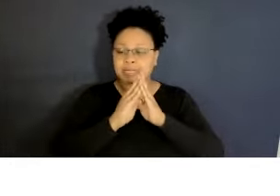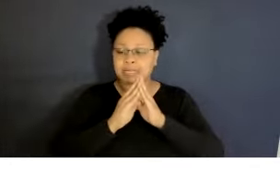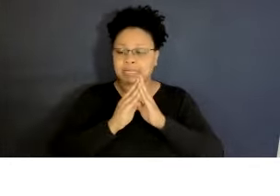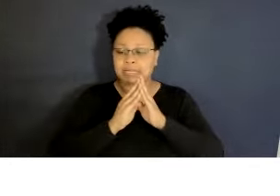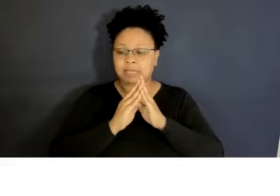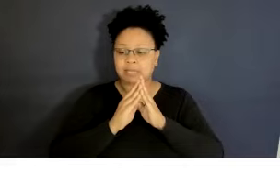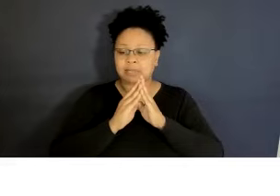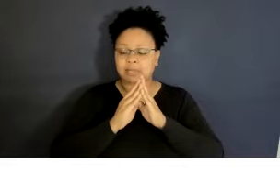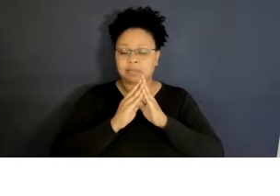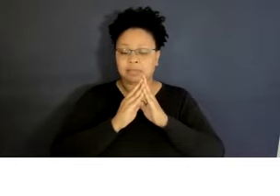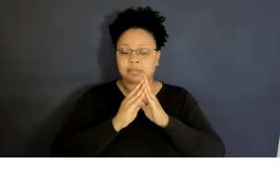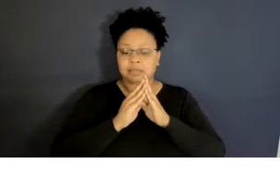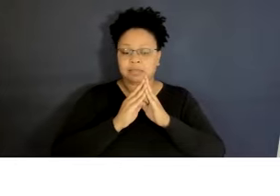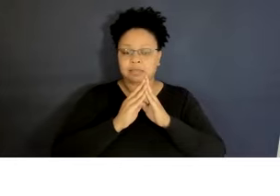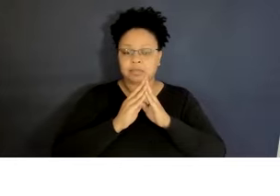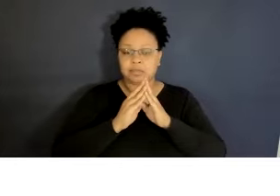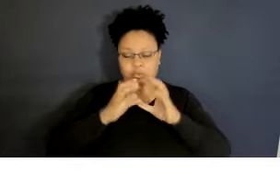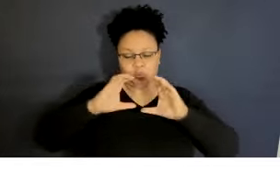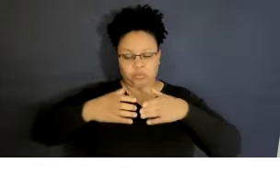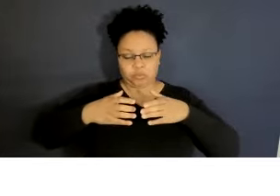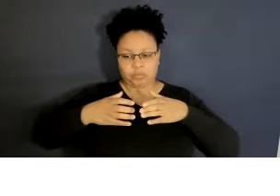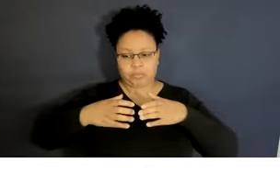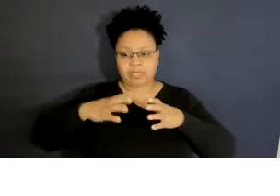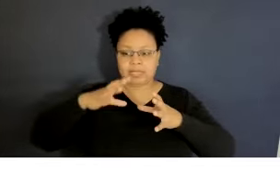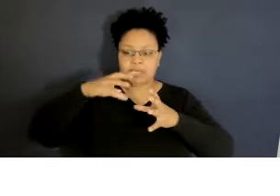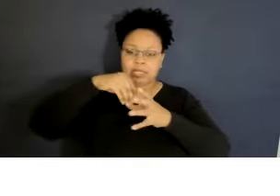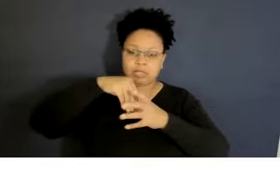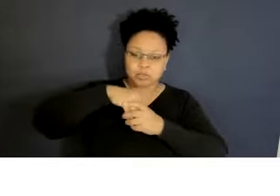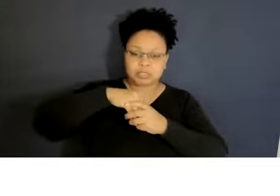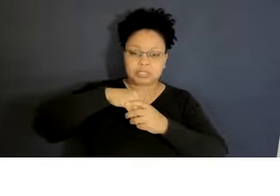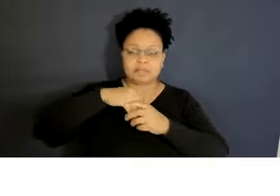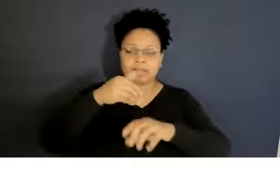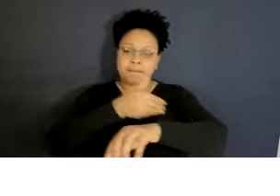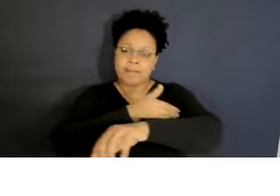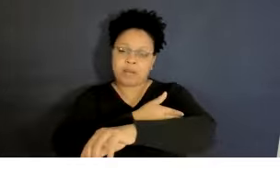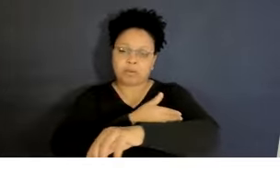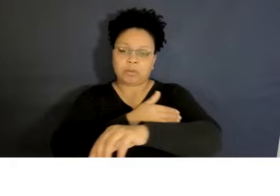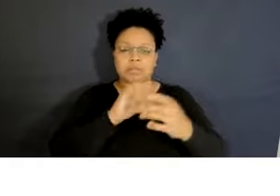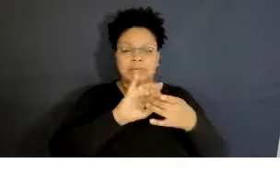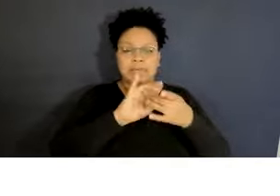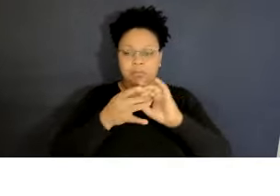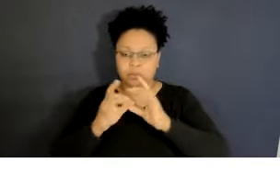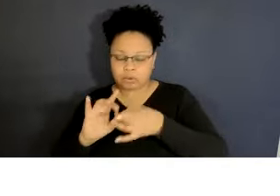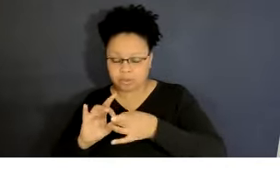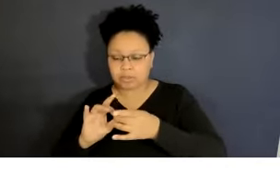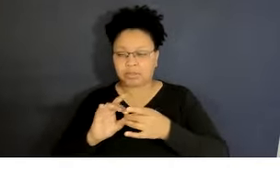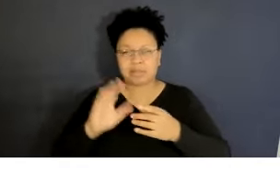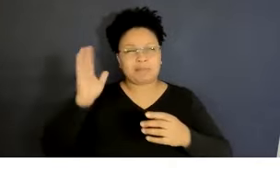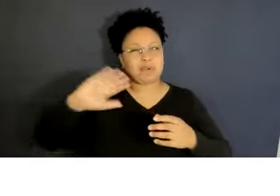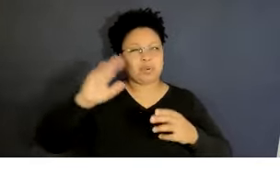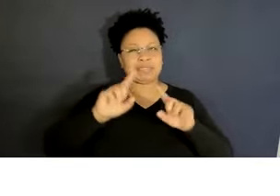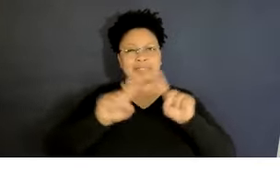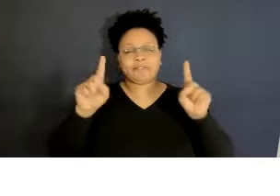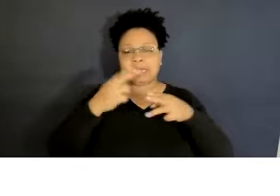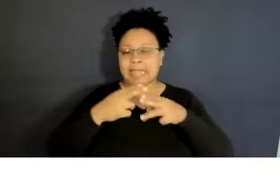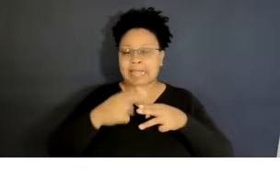that the group known as the Inclusive Empowerment Network now. It was a different name before, but